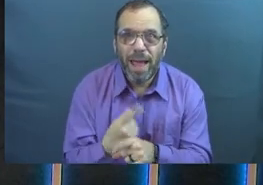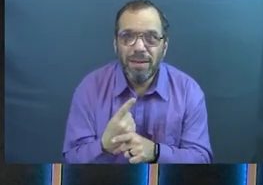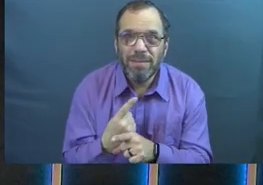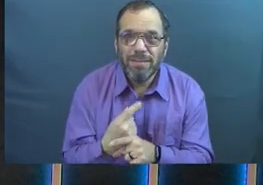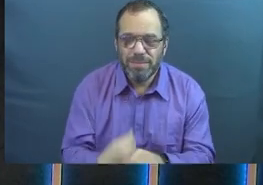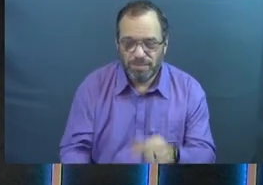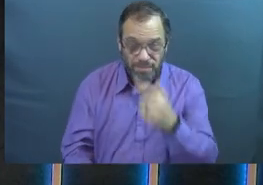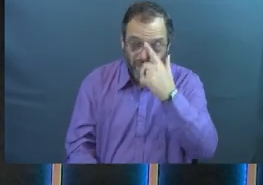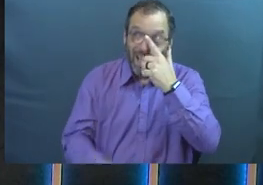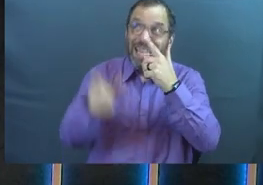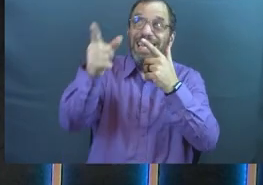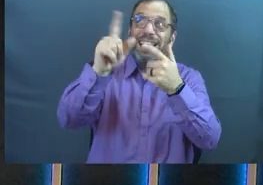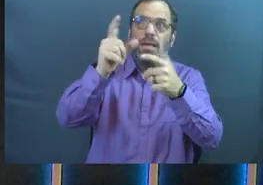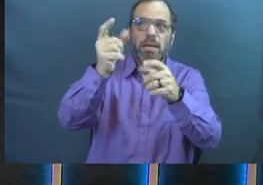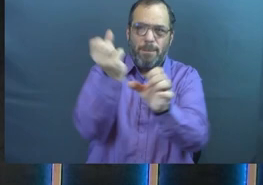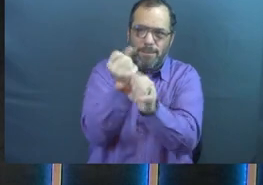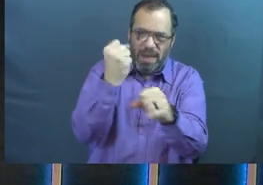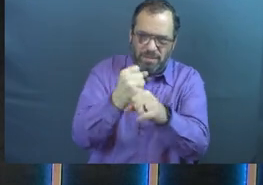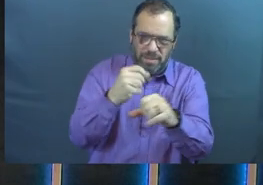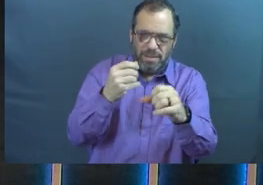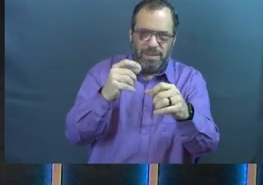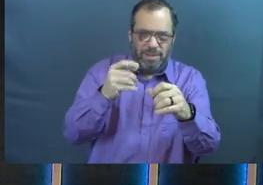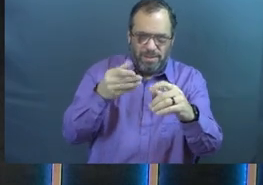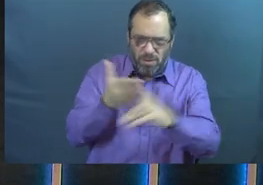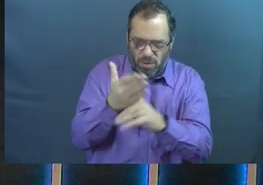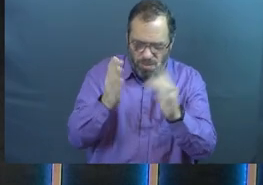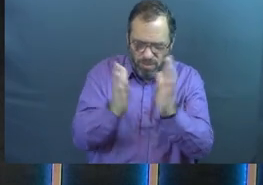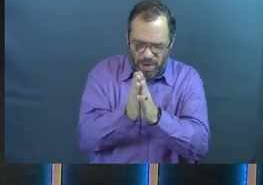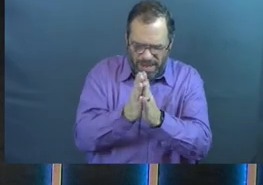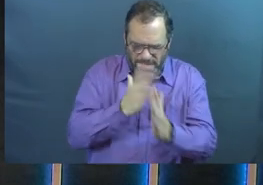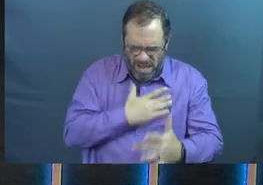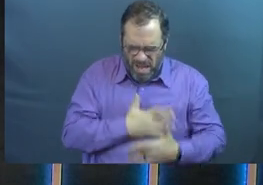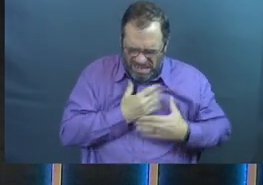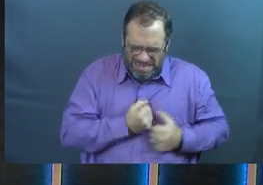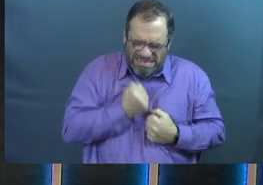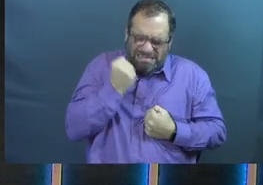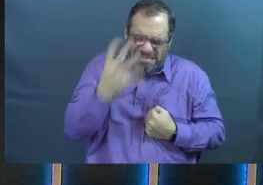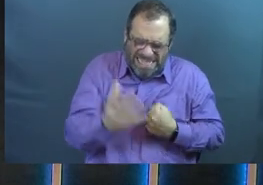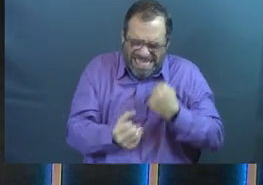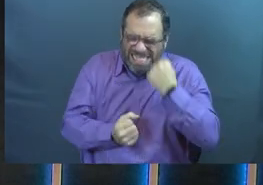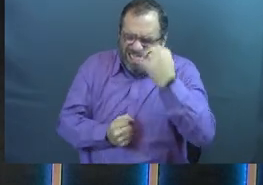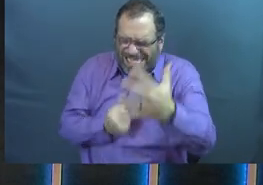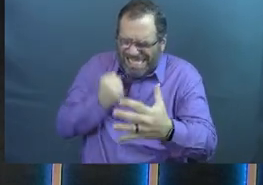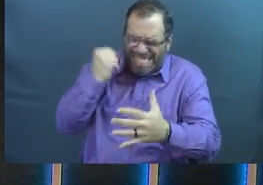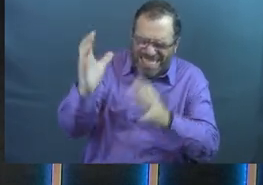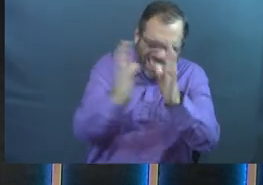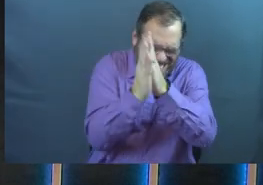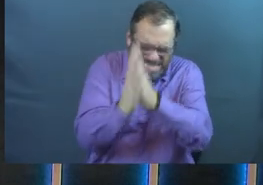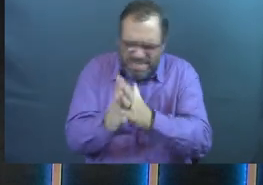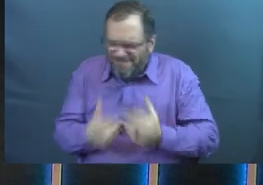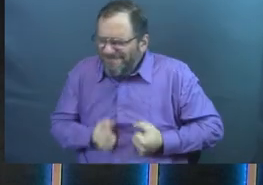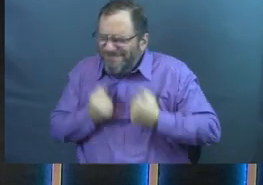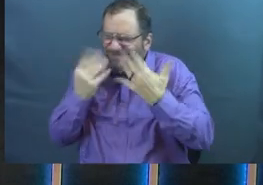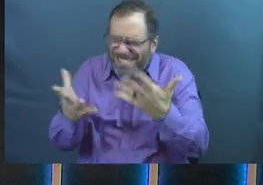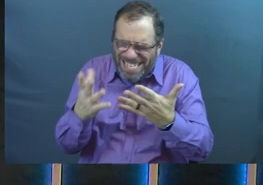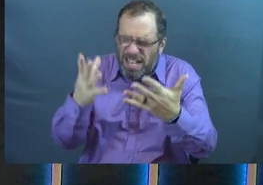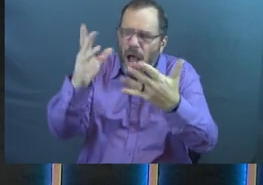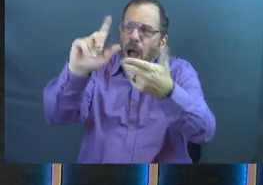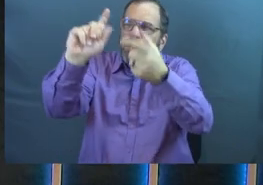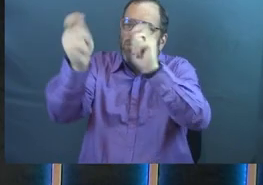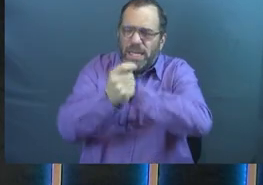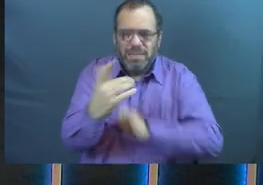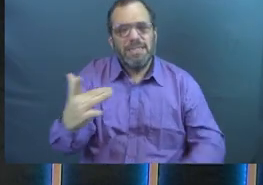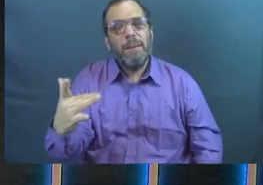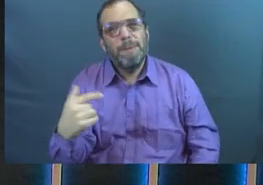Yes. He shapes me in the prayer. The more I pour out my heart, the more I faithfully go to him and I surrender, he changes